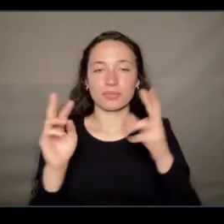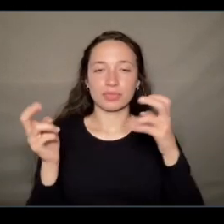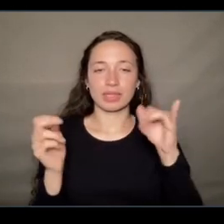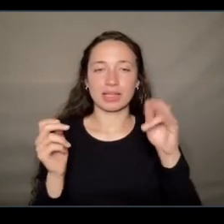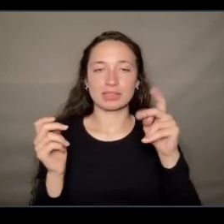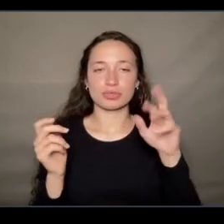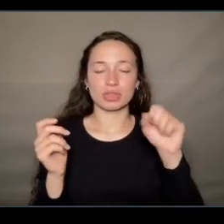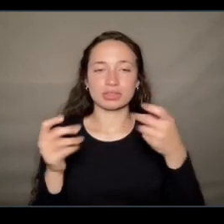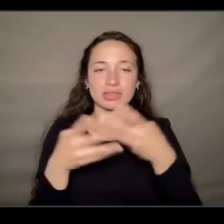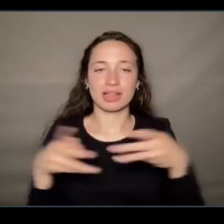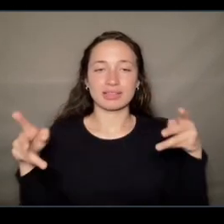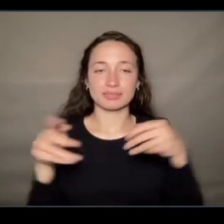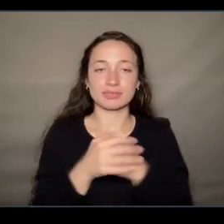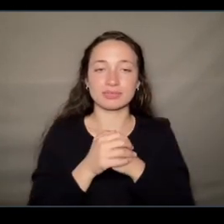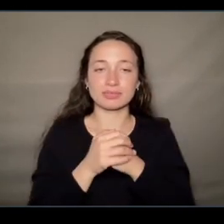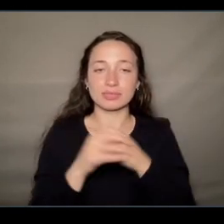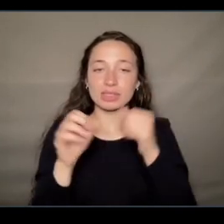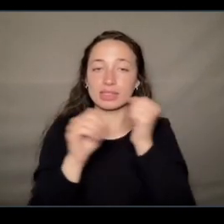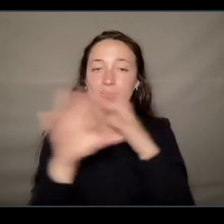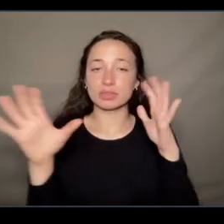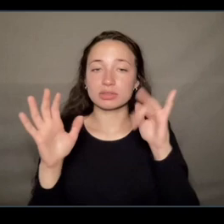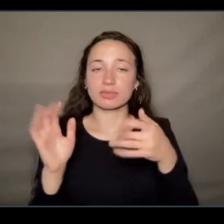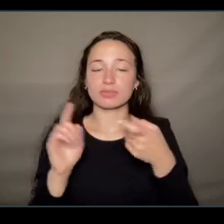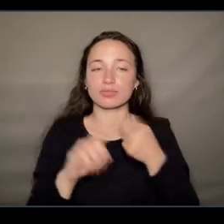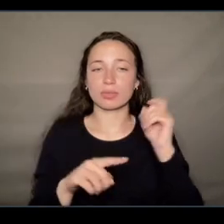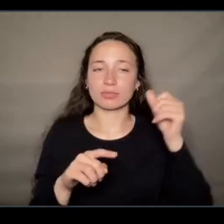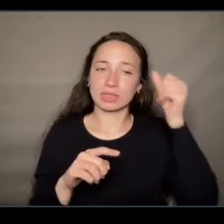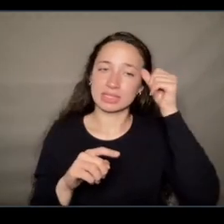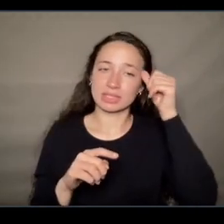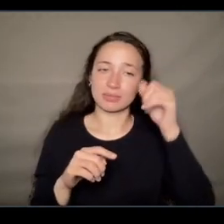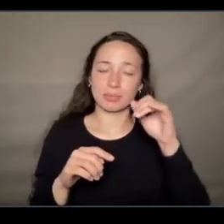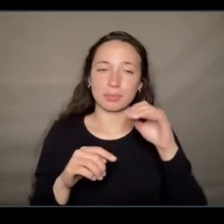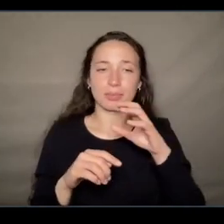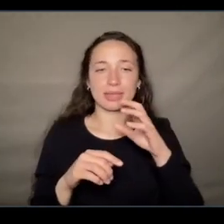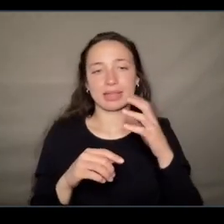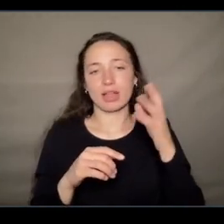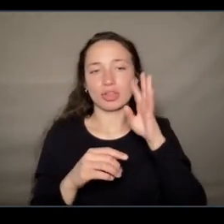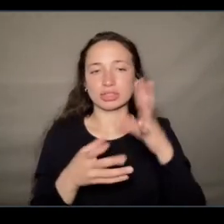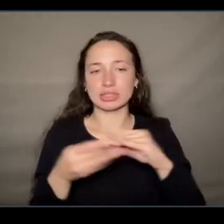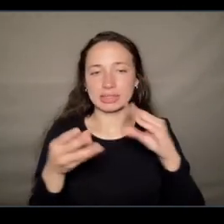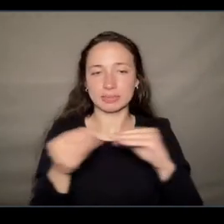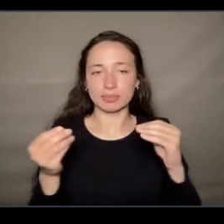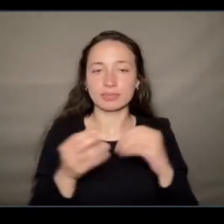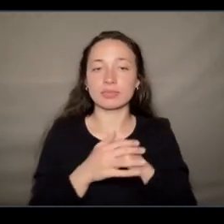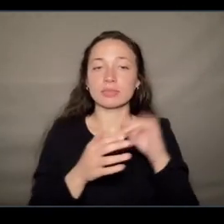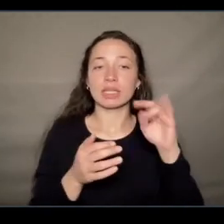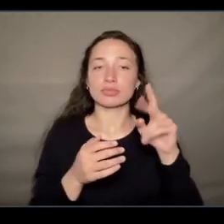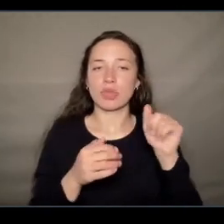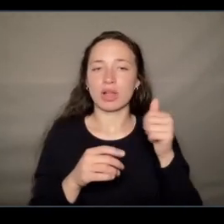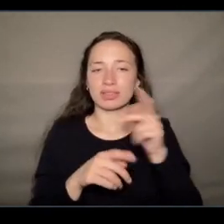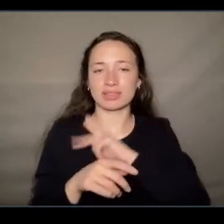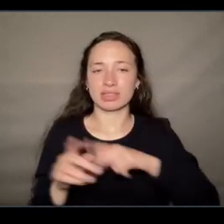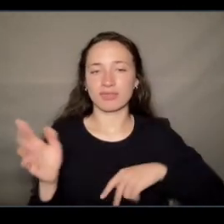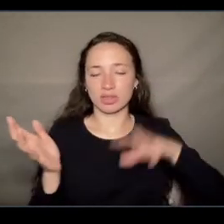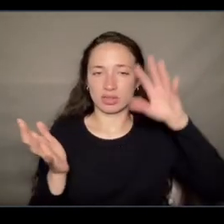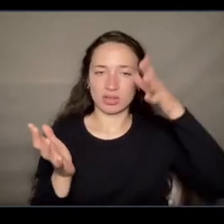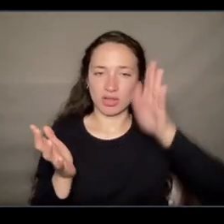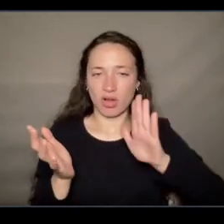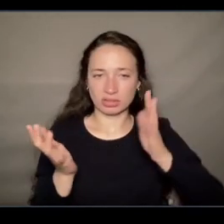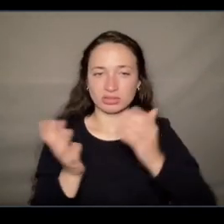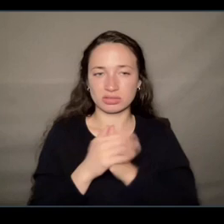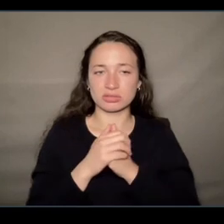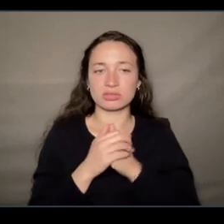Indra's Net. And it's an image that comes from Indian mythology, Indra being a king of the